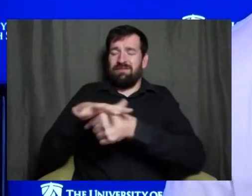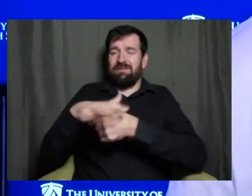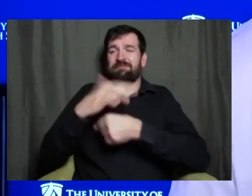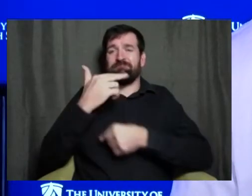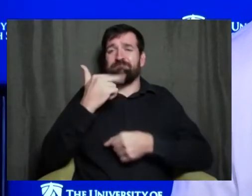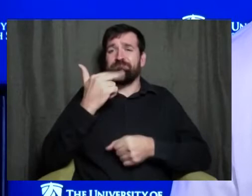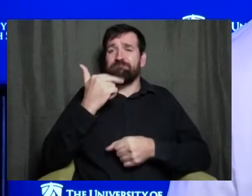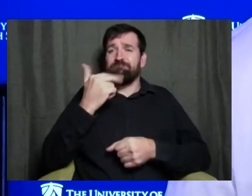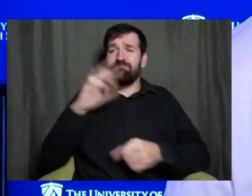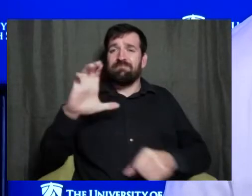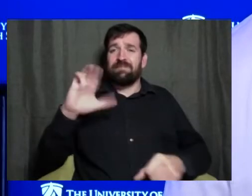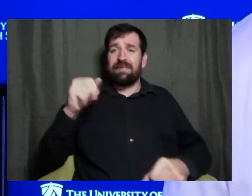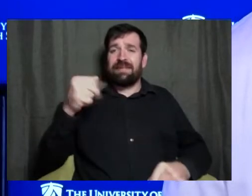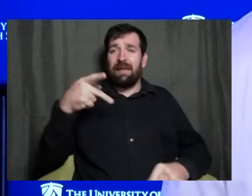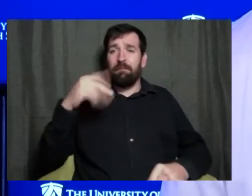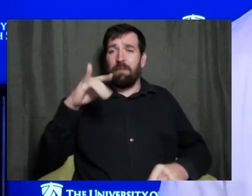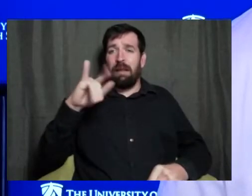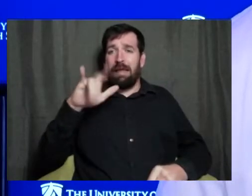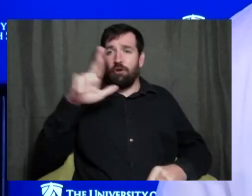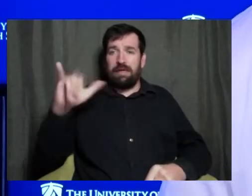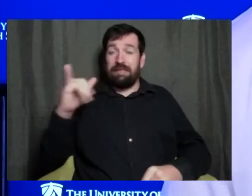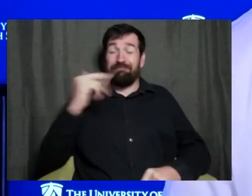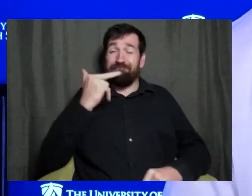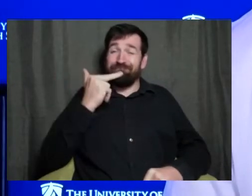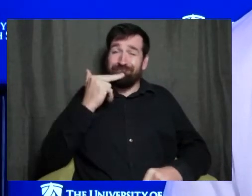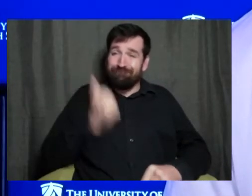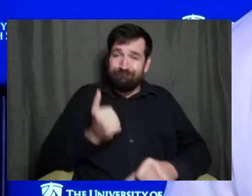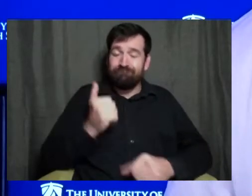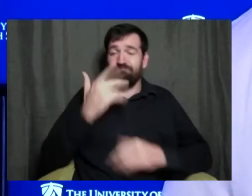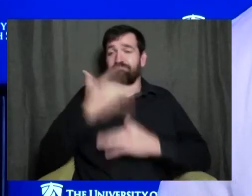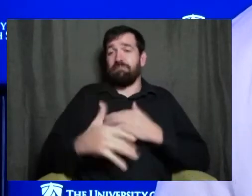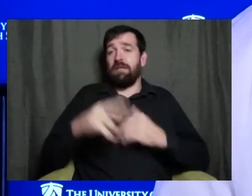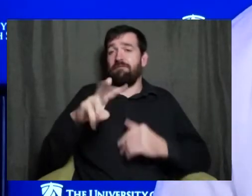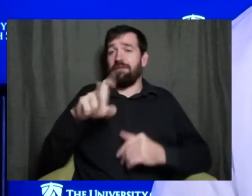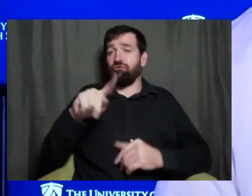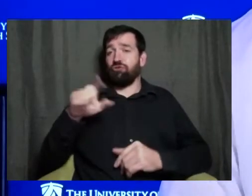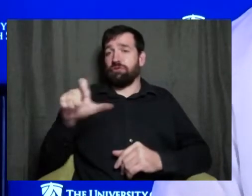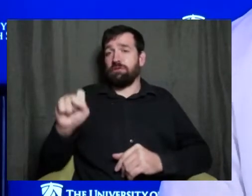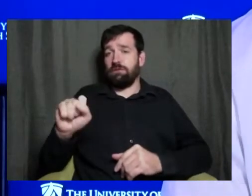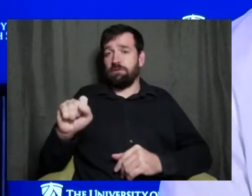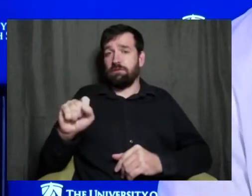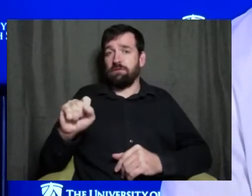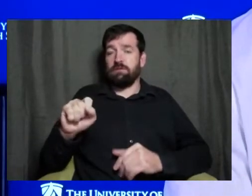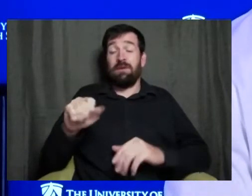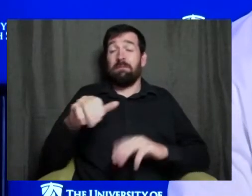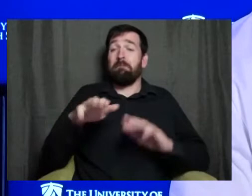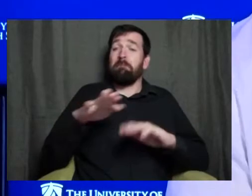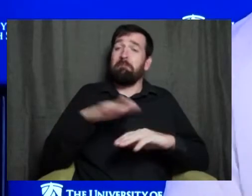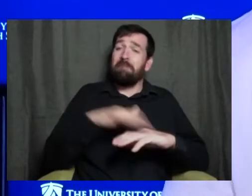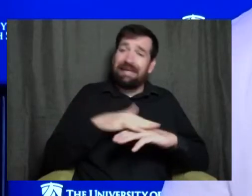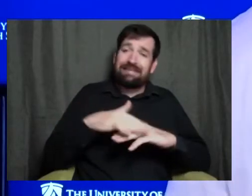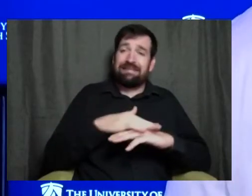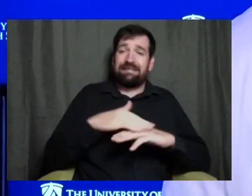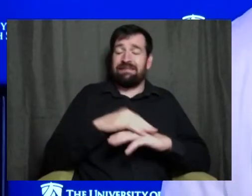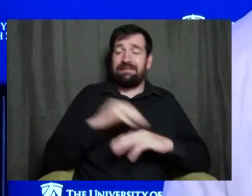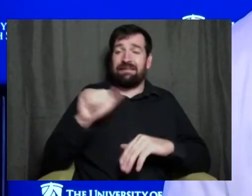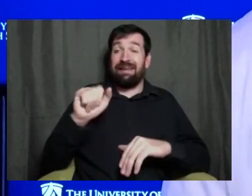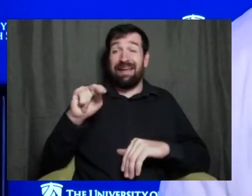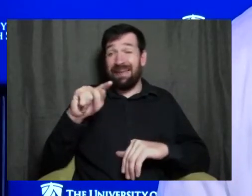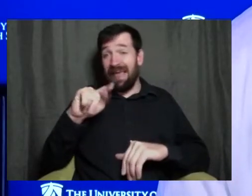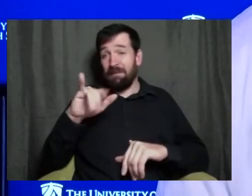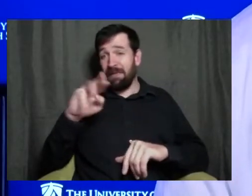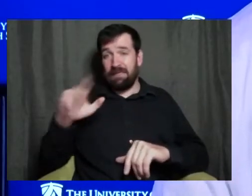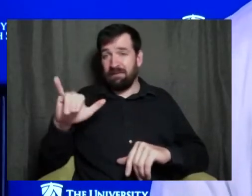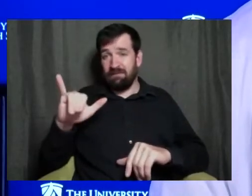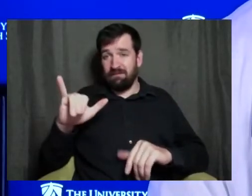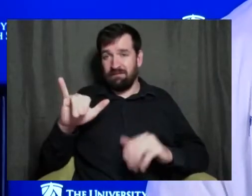capillaries, the smallest of the blood vessels. So there's really, based on just basic or gross anatomy, there's not a lot of a risk of